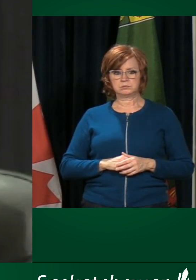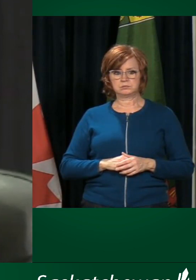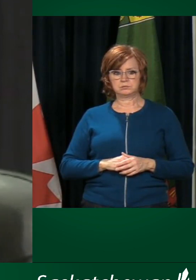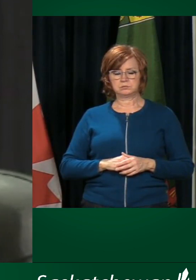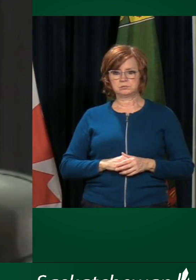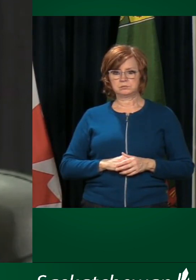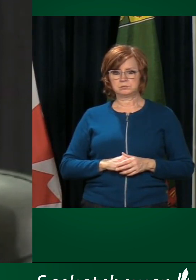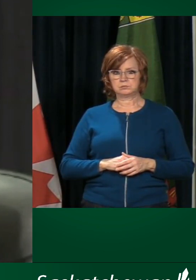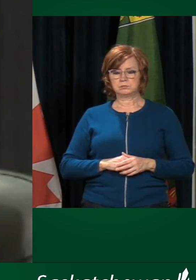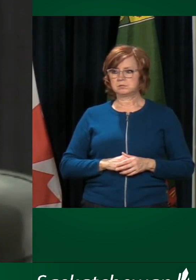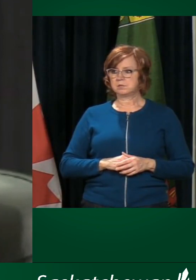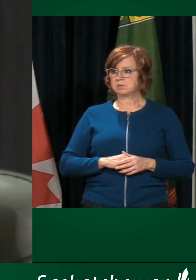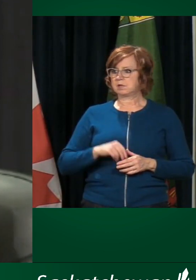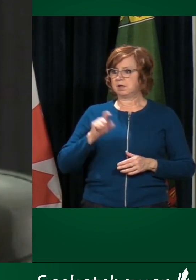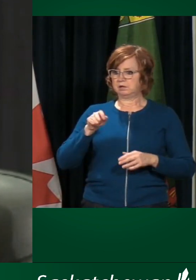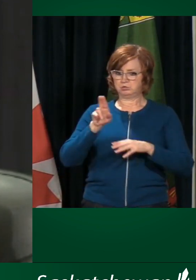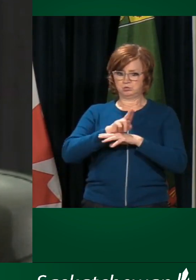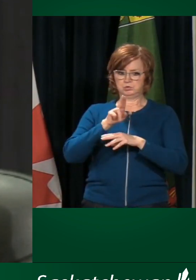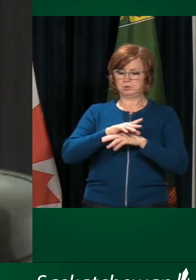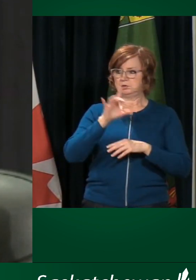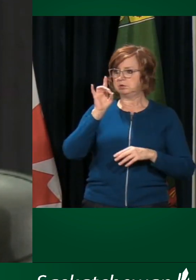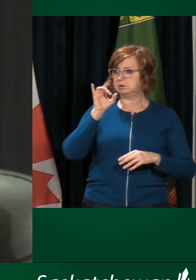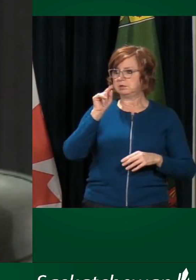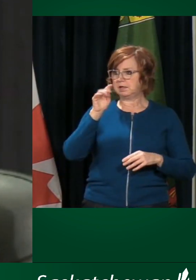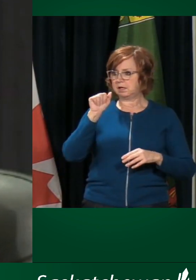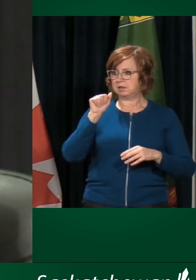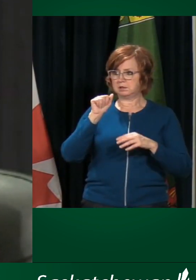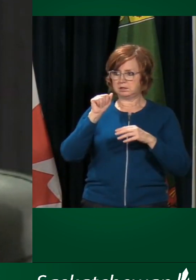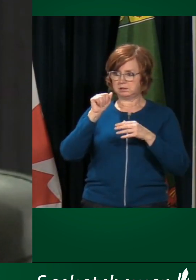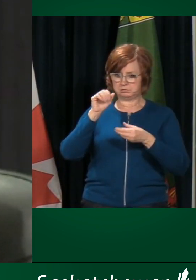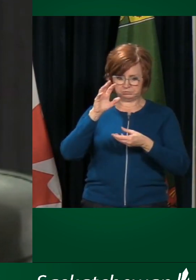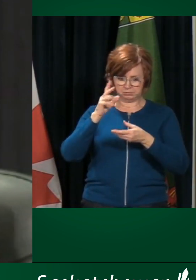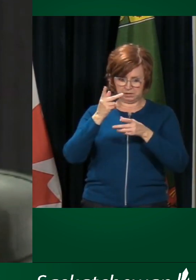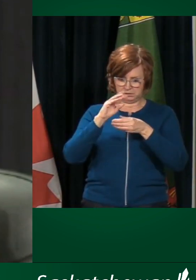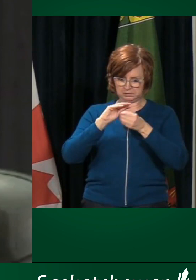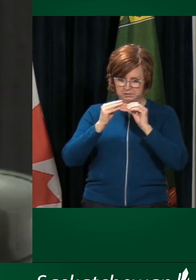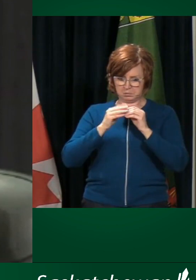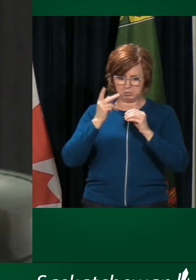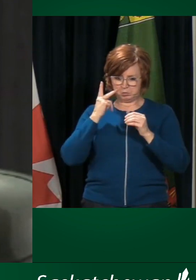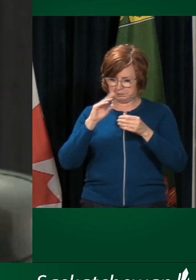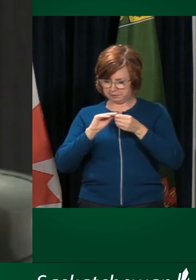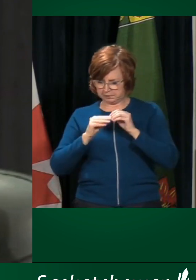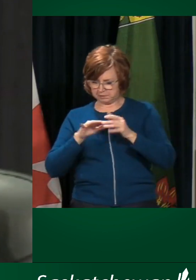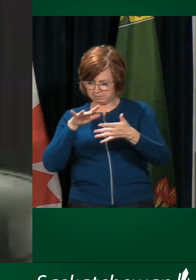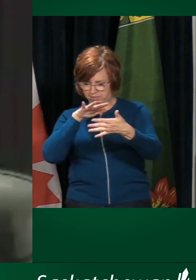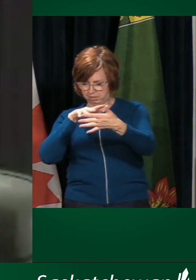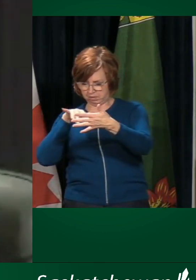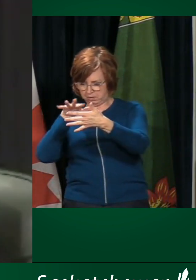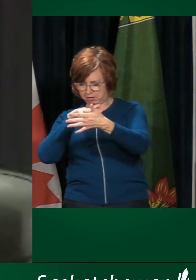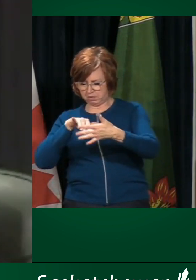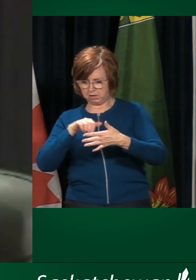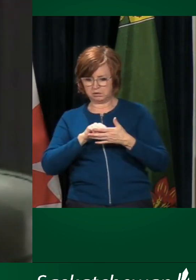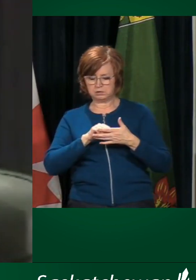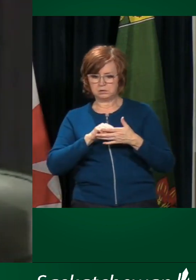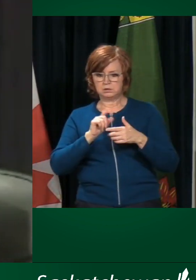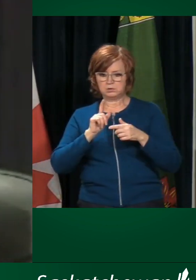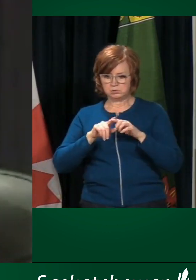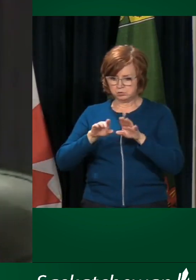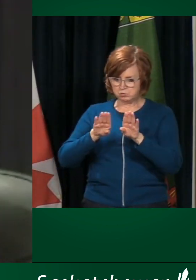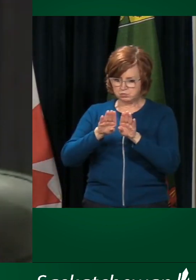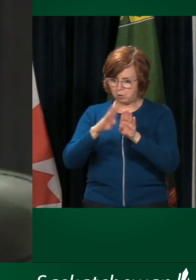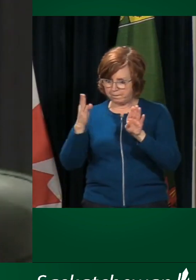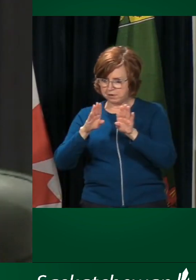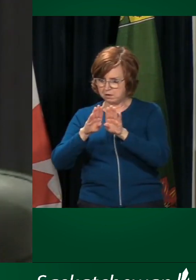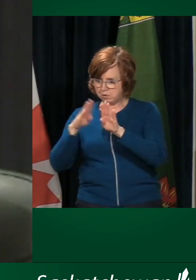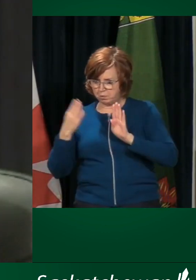help inform where is the best place to open up the system carefully, but also to address the highest needs in our population. The last thing we